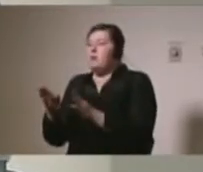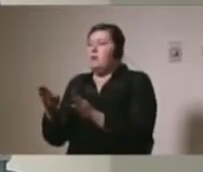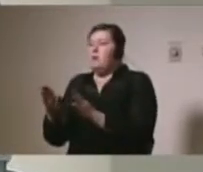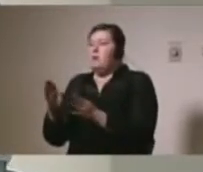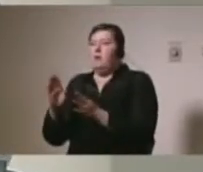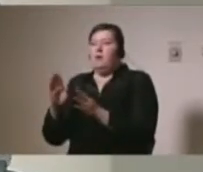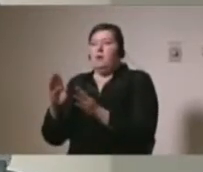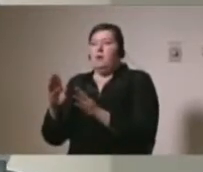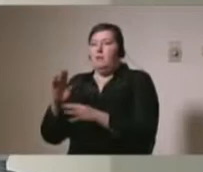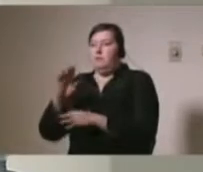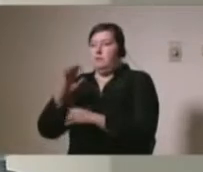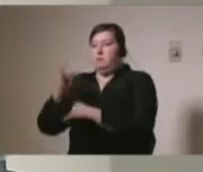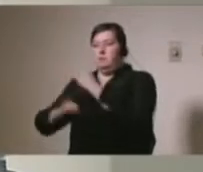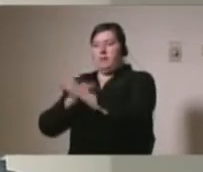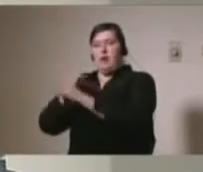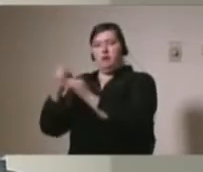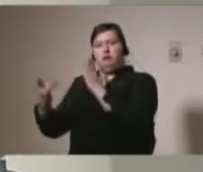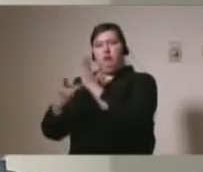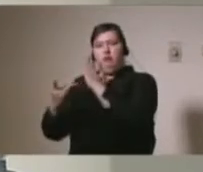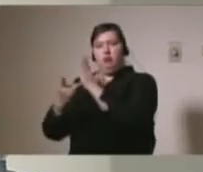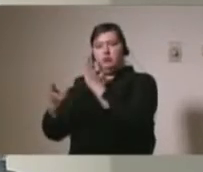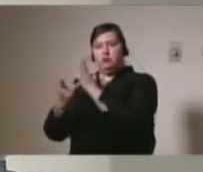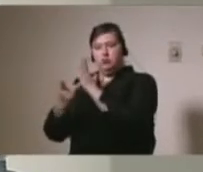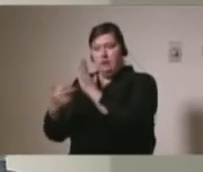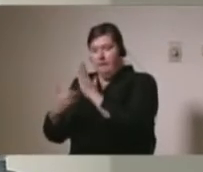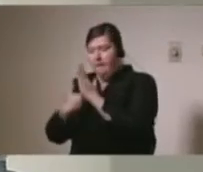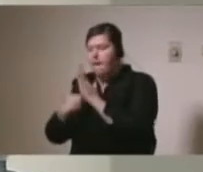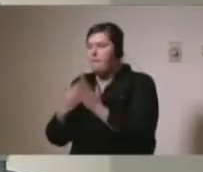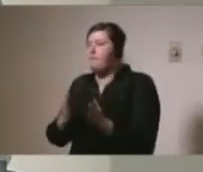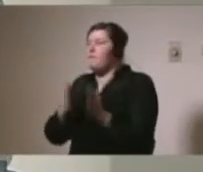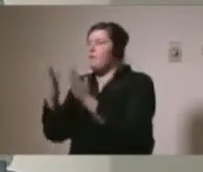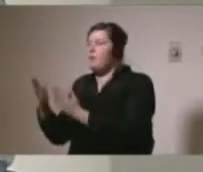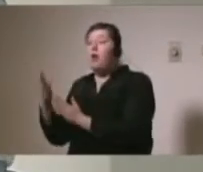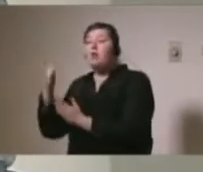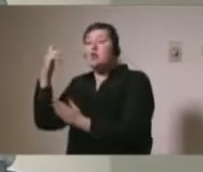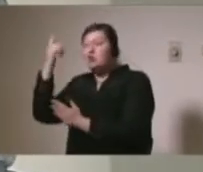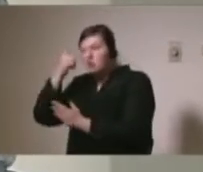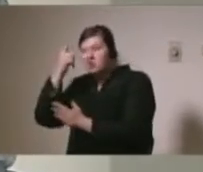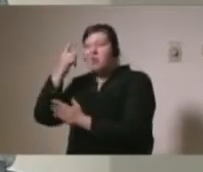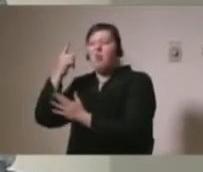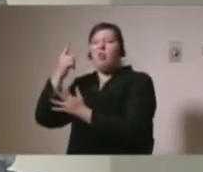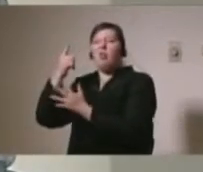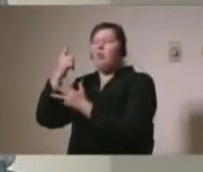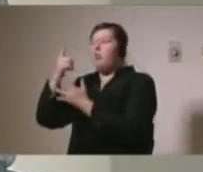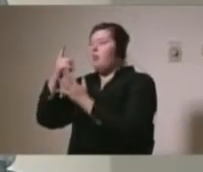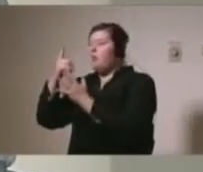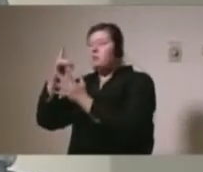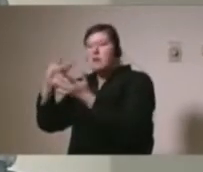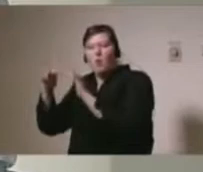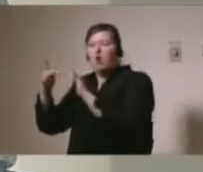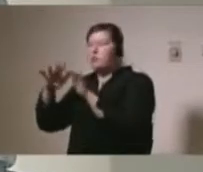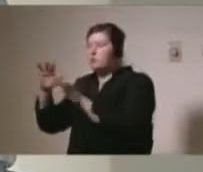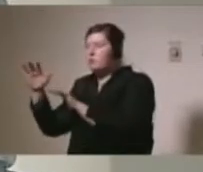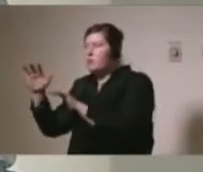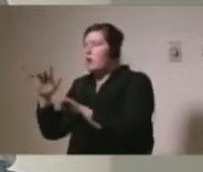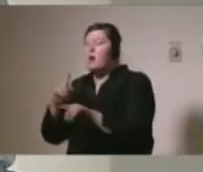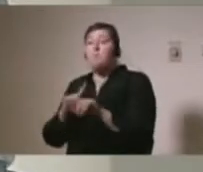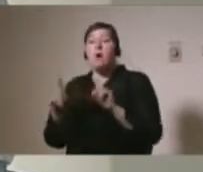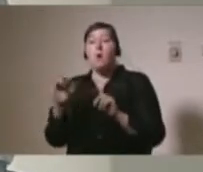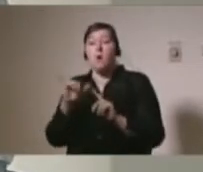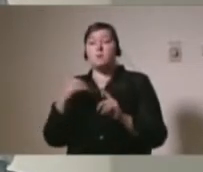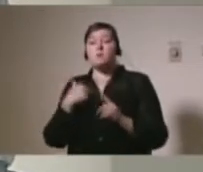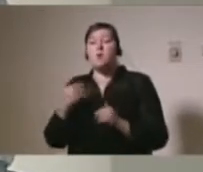the international technology infrastructure. We have the logistical network. But we also have the